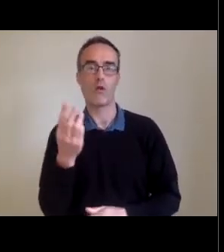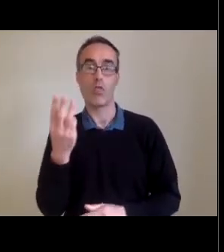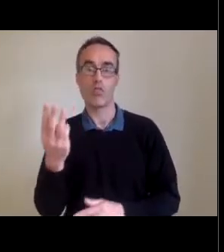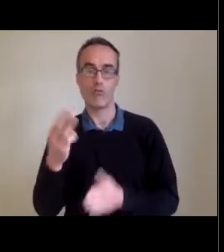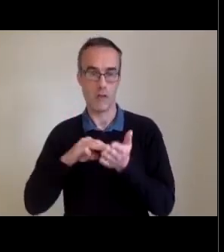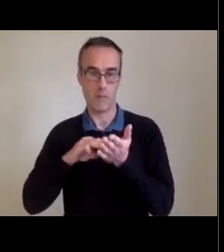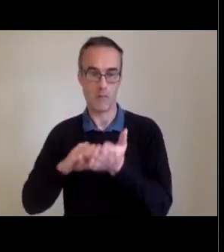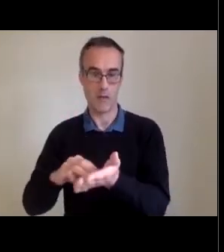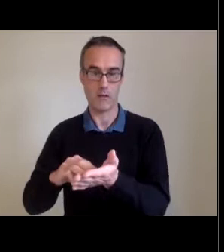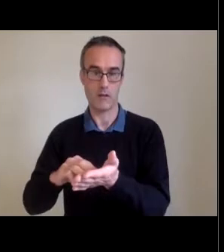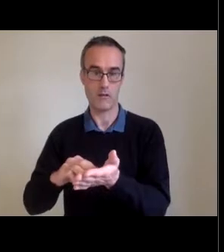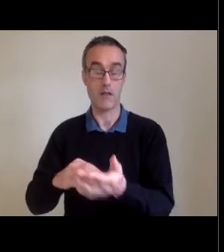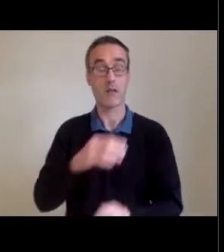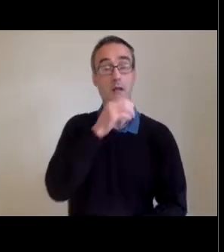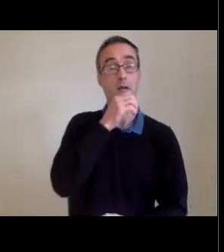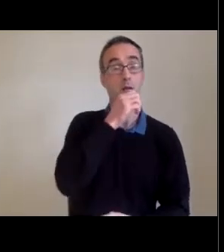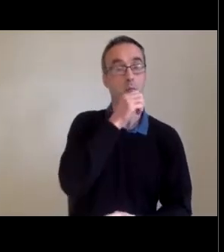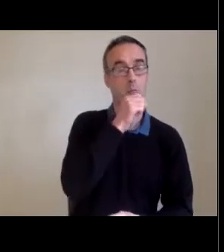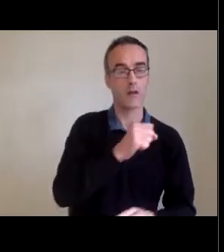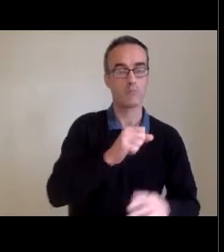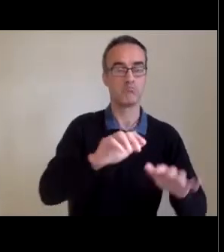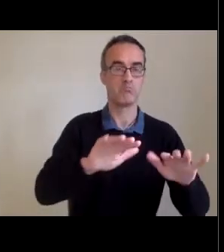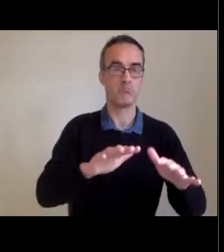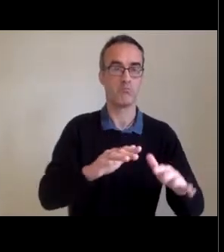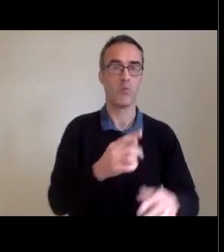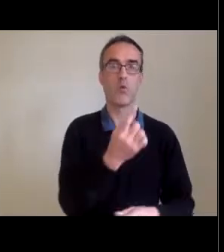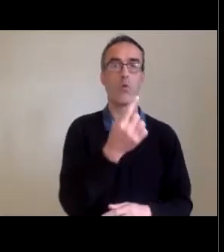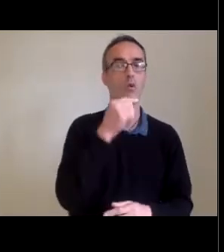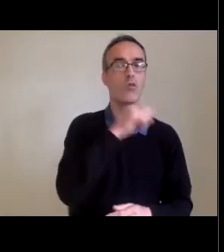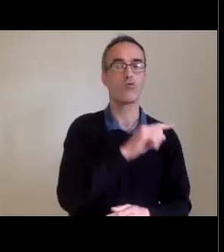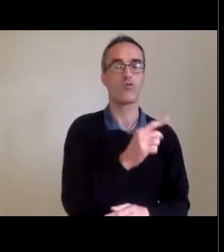while male population amounted to approximately